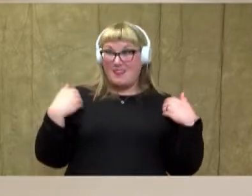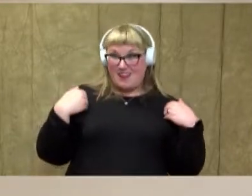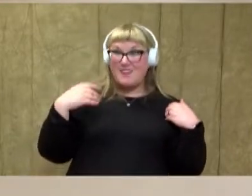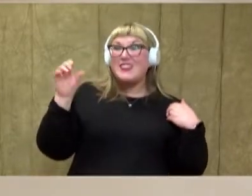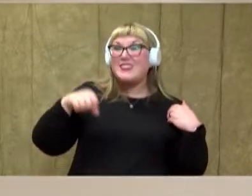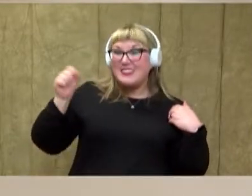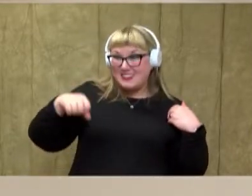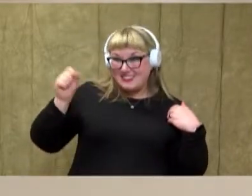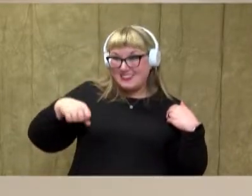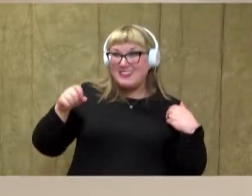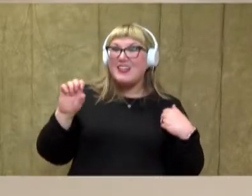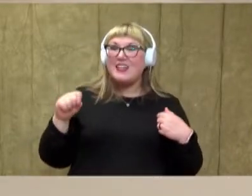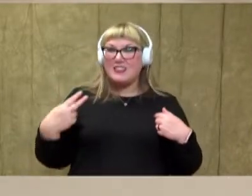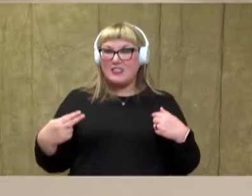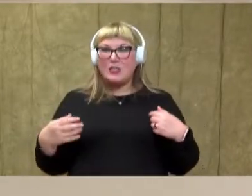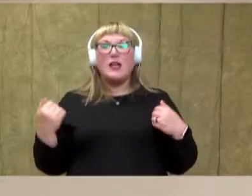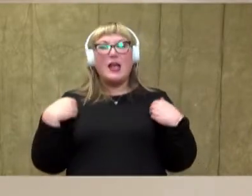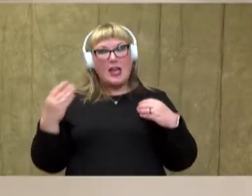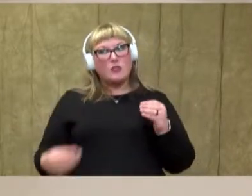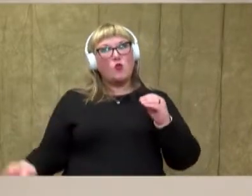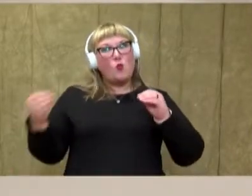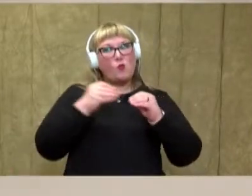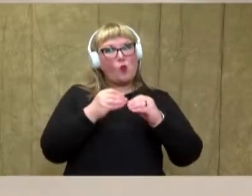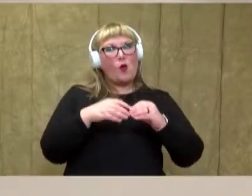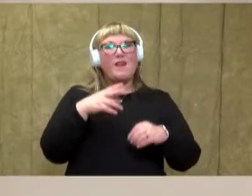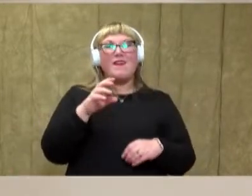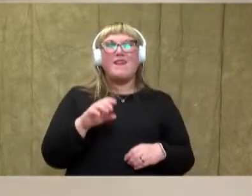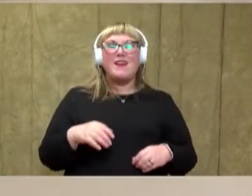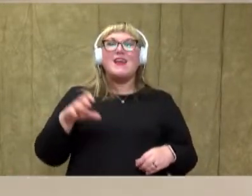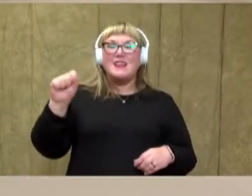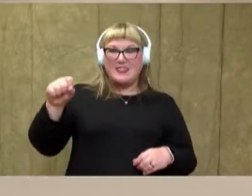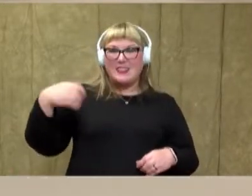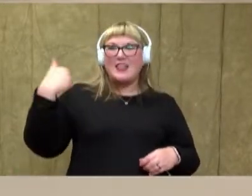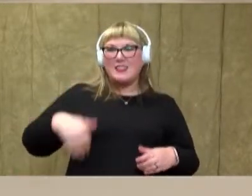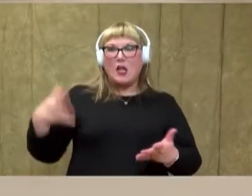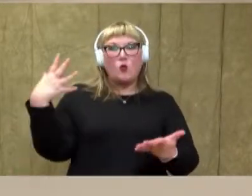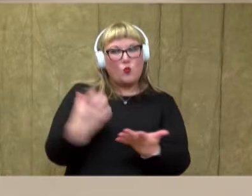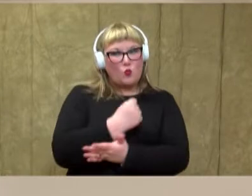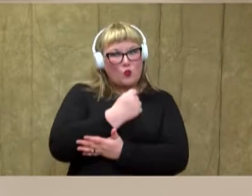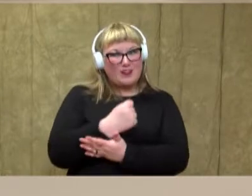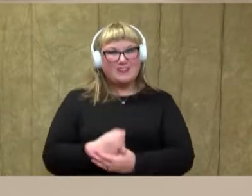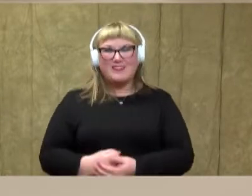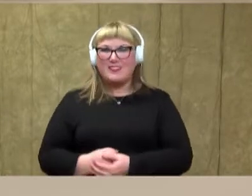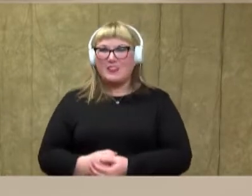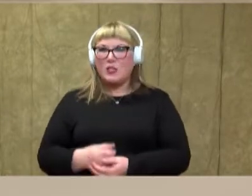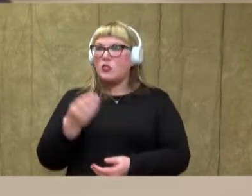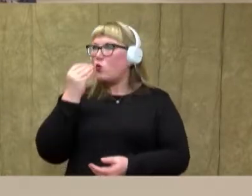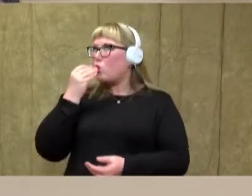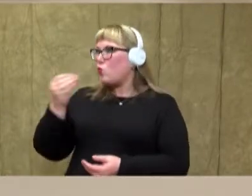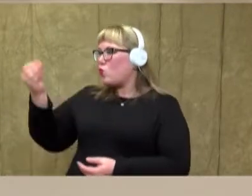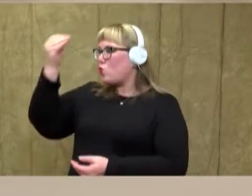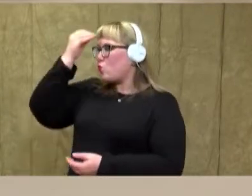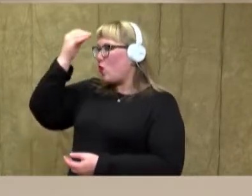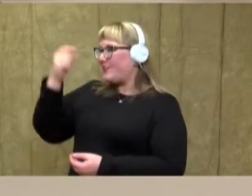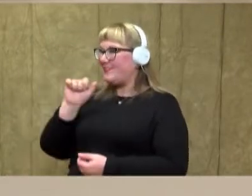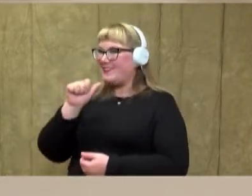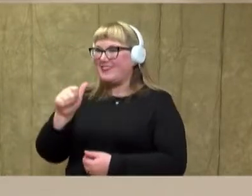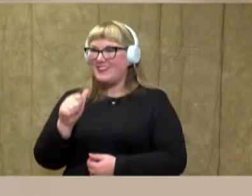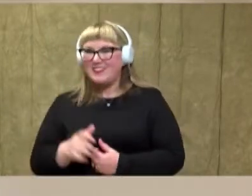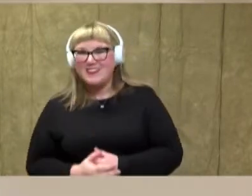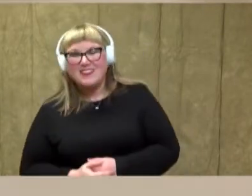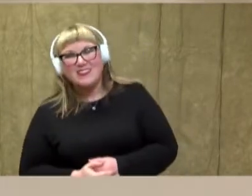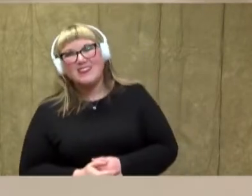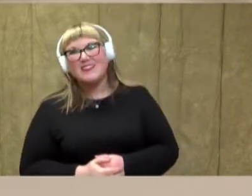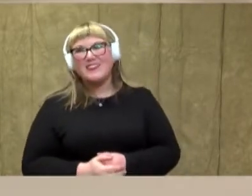yes side has more. Great job, everyone. Give yourselves a hand and a kiss on the brain. Wonderful